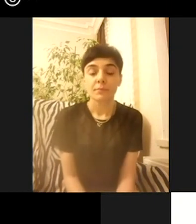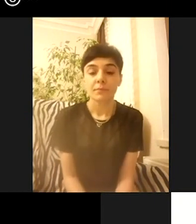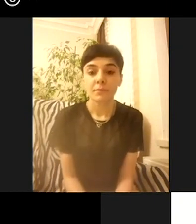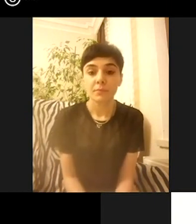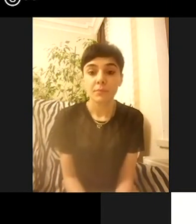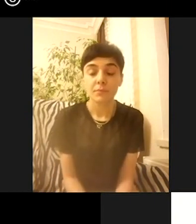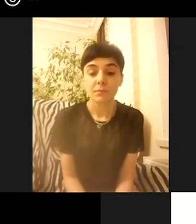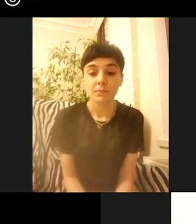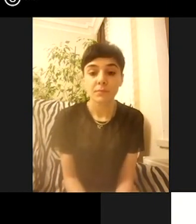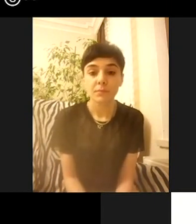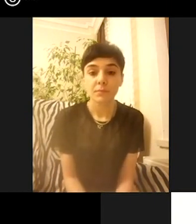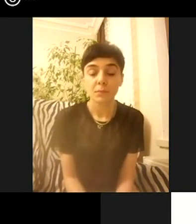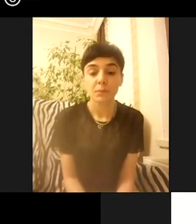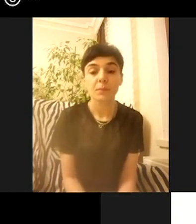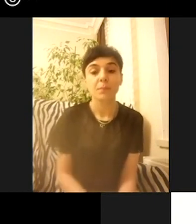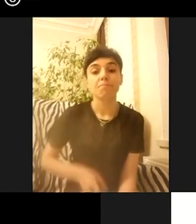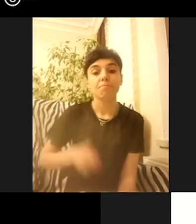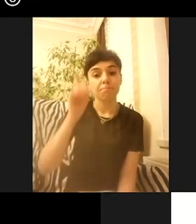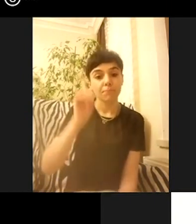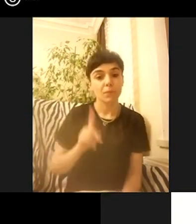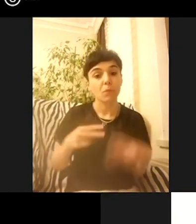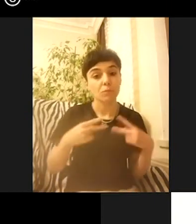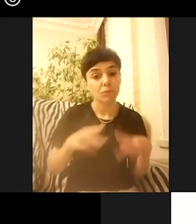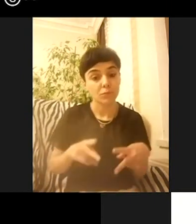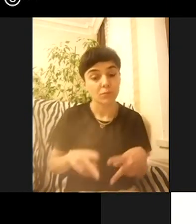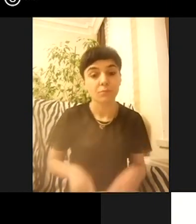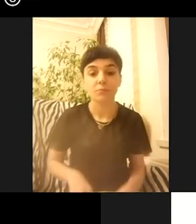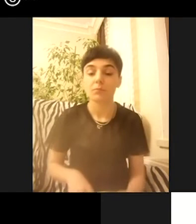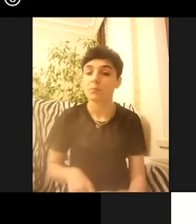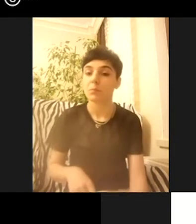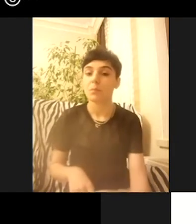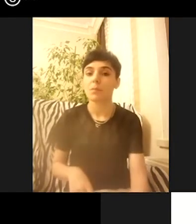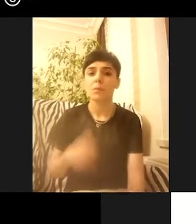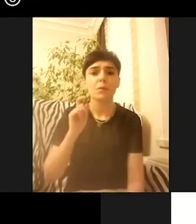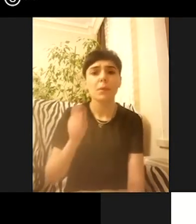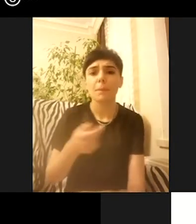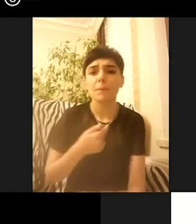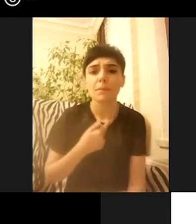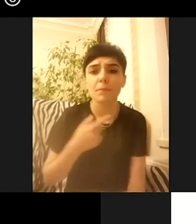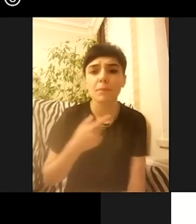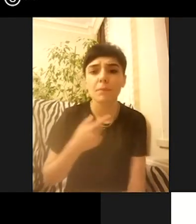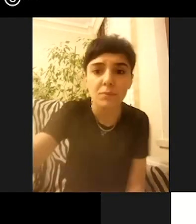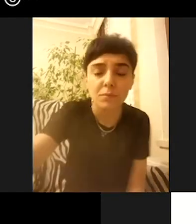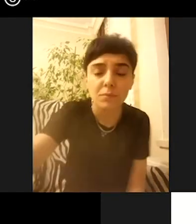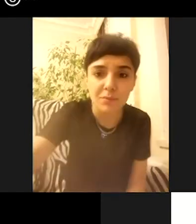I cannot shut my mouth. So that's also my person. And